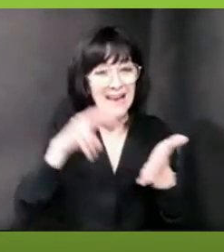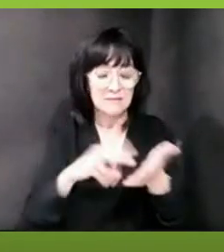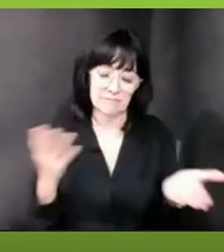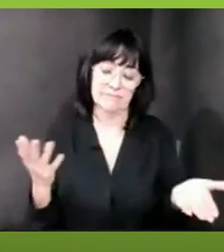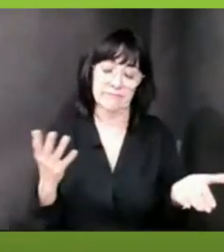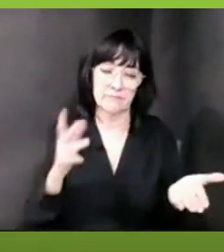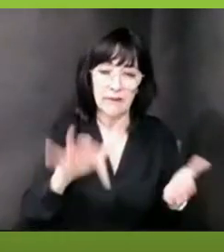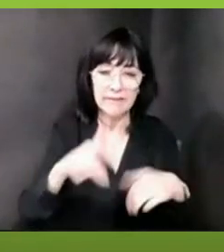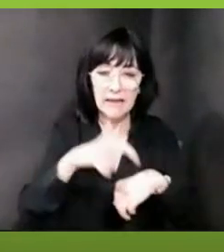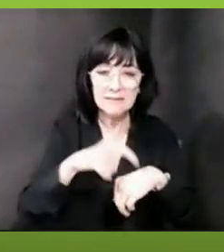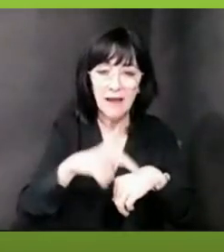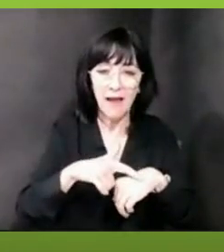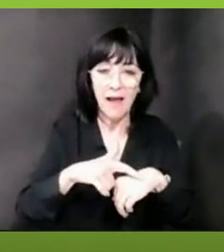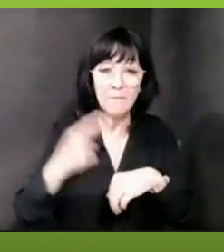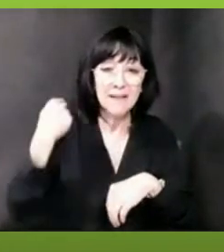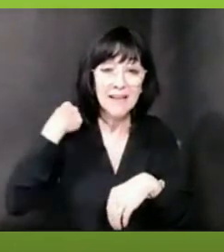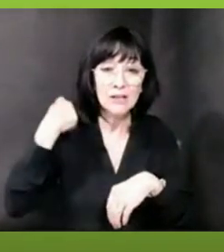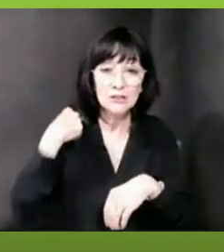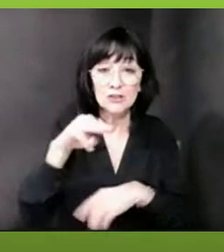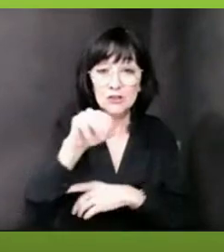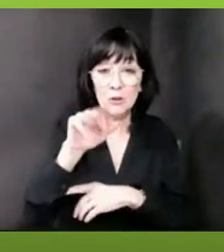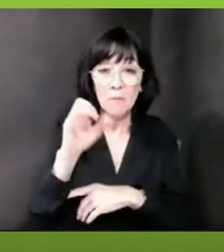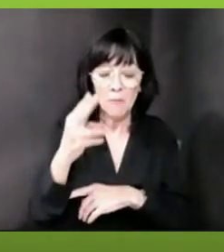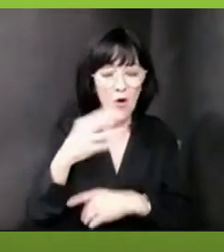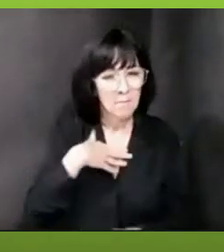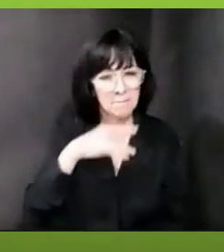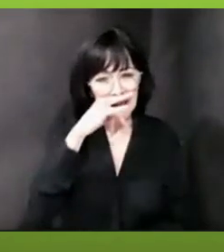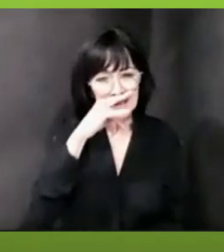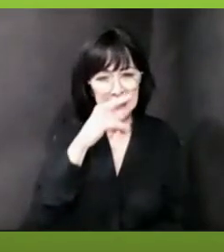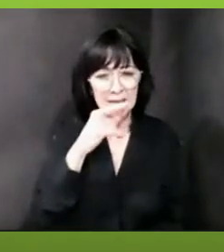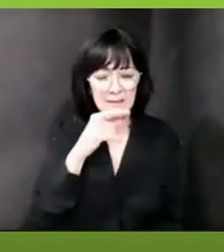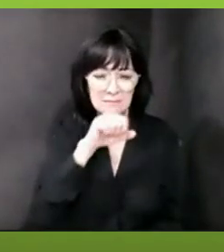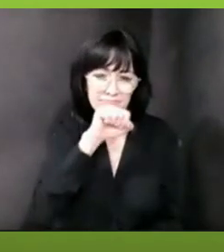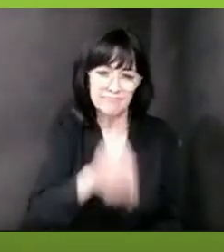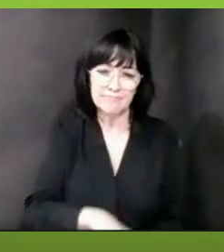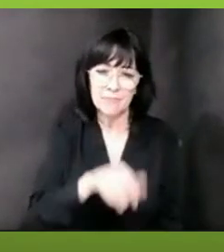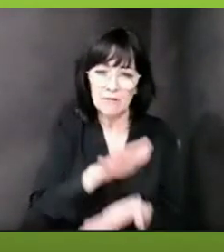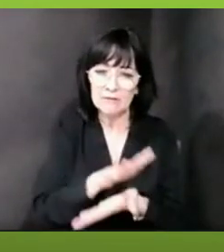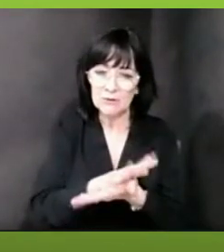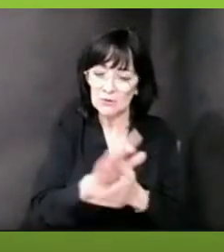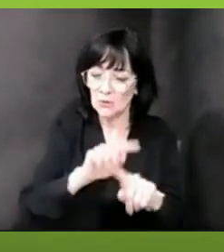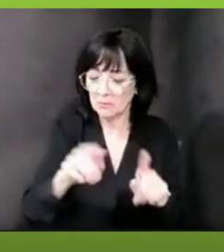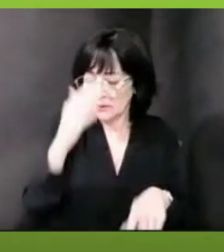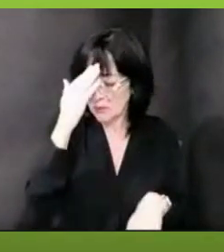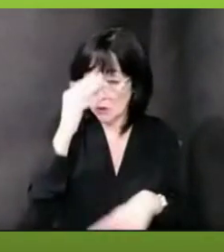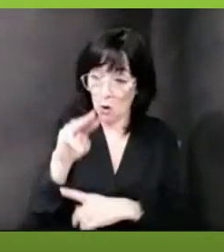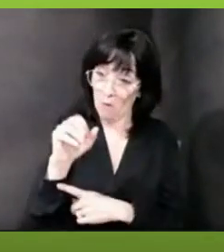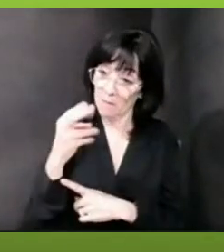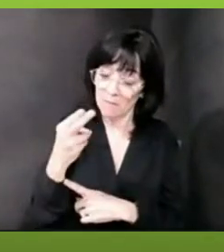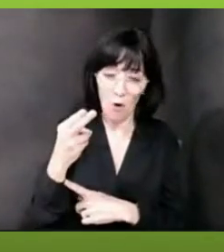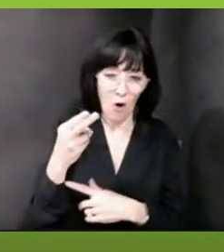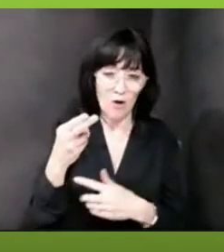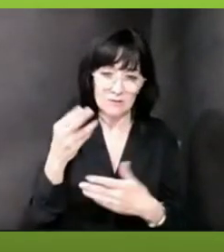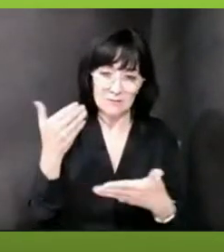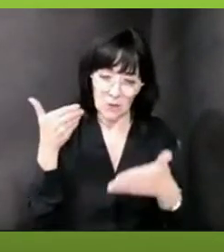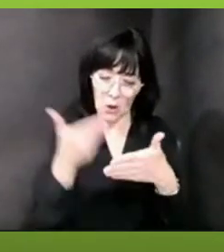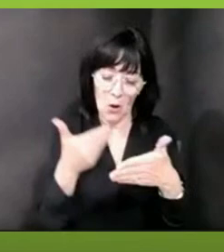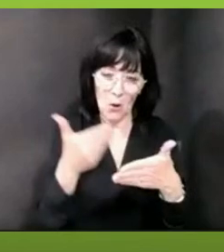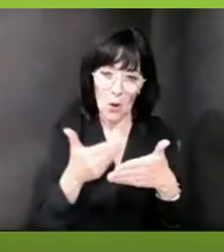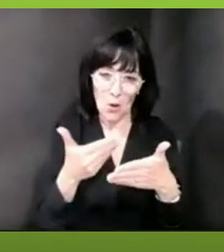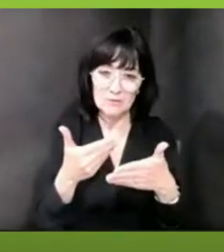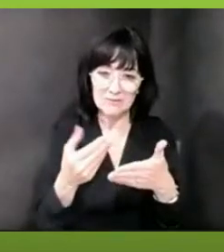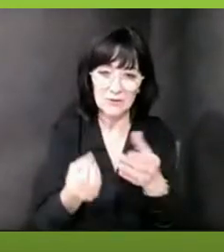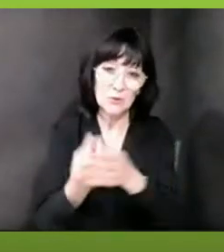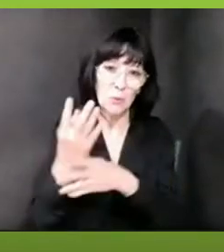break. Our kids love school, but, of course they needed that break. But, kids don't look at the big picture, right? They look at the little